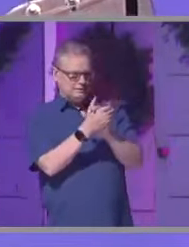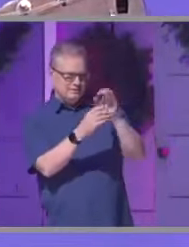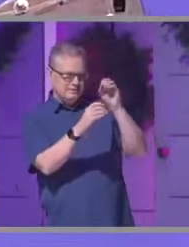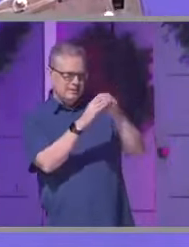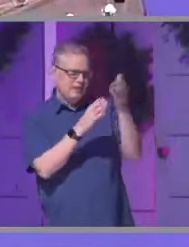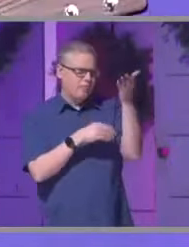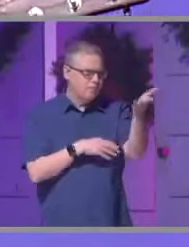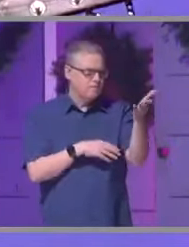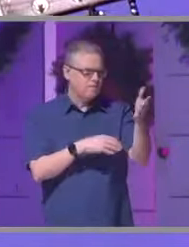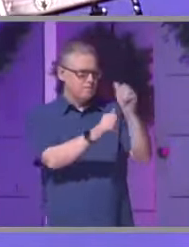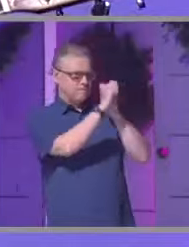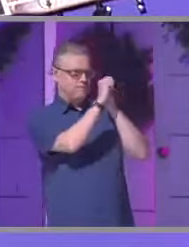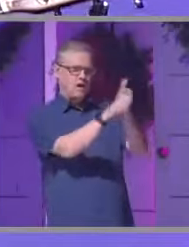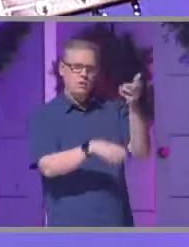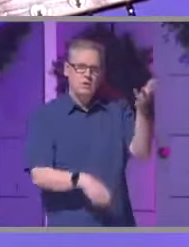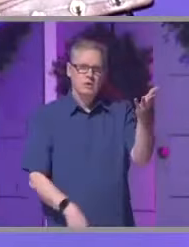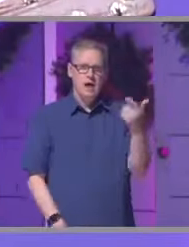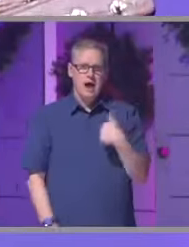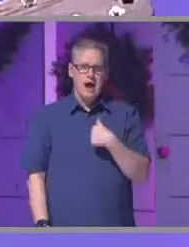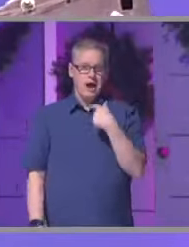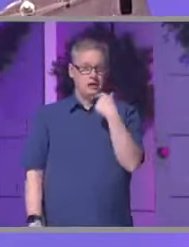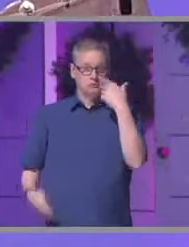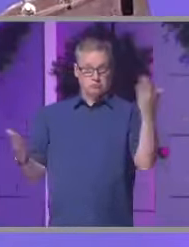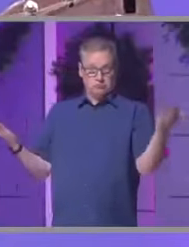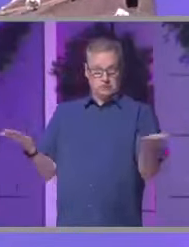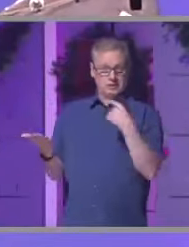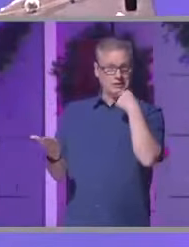to follow. And I'm here to tell you today,